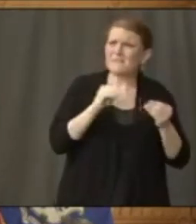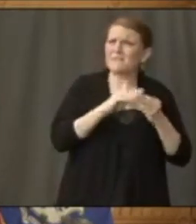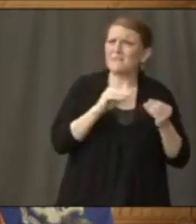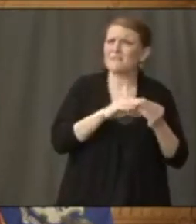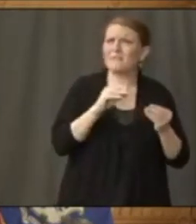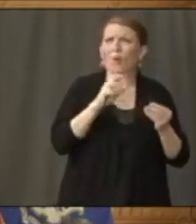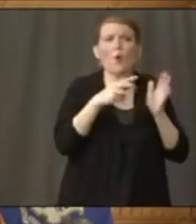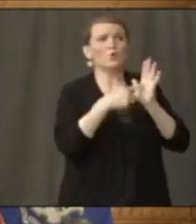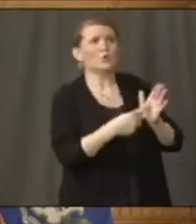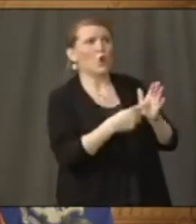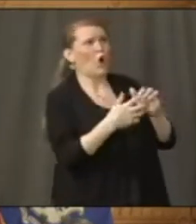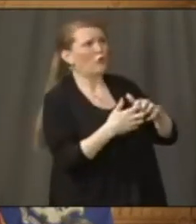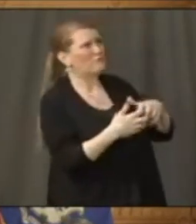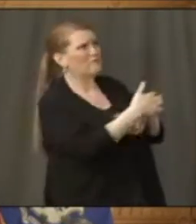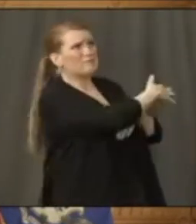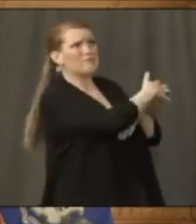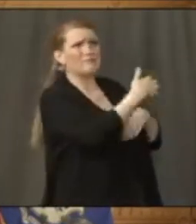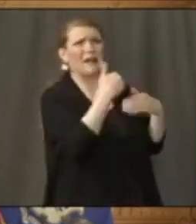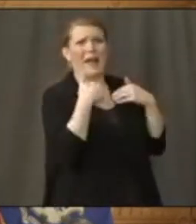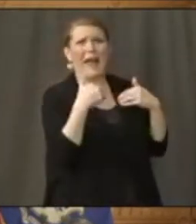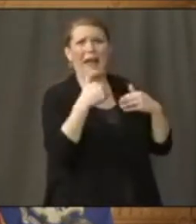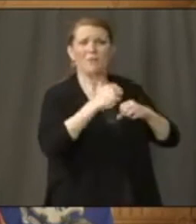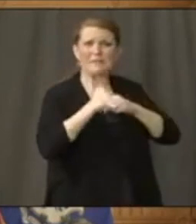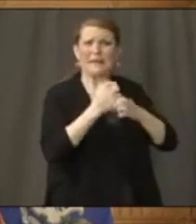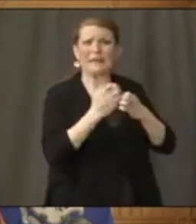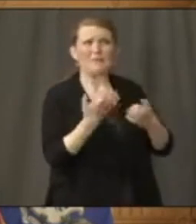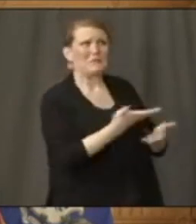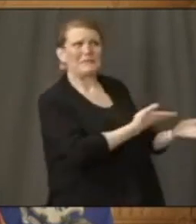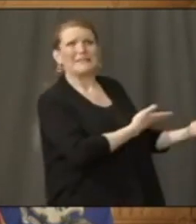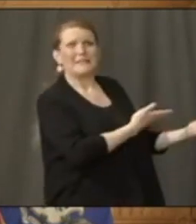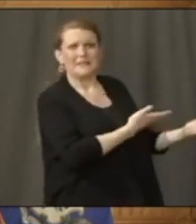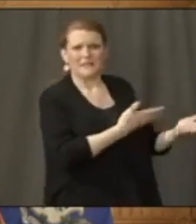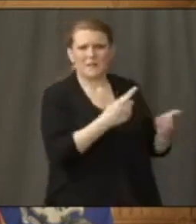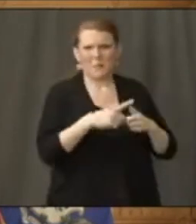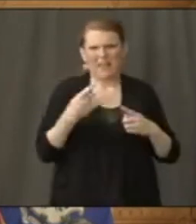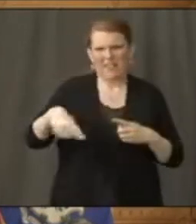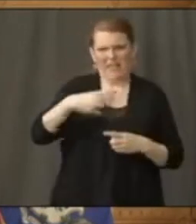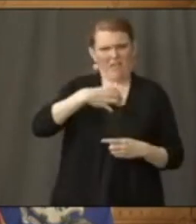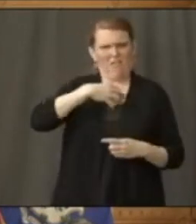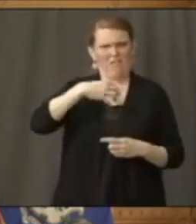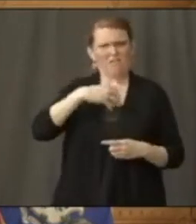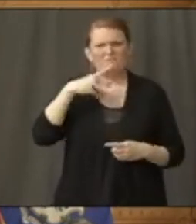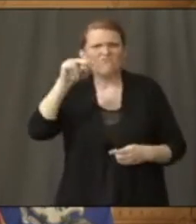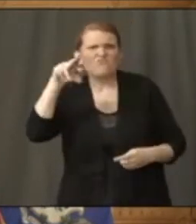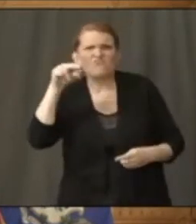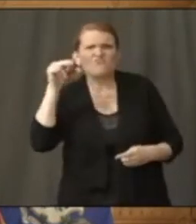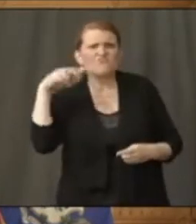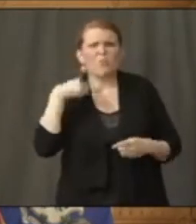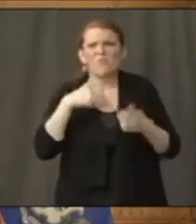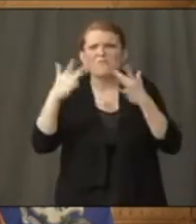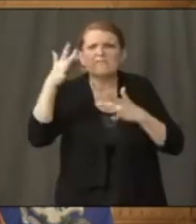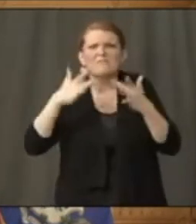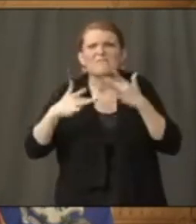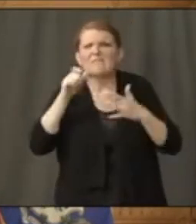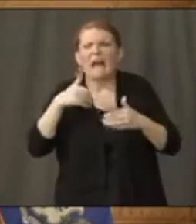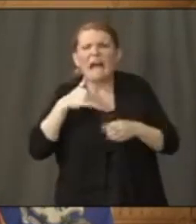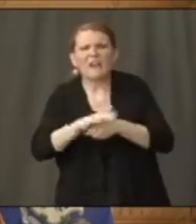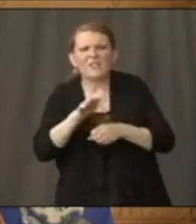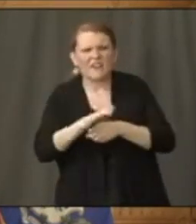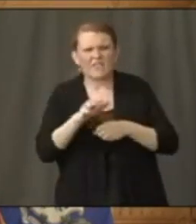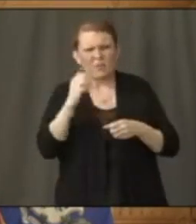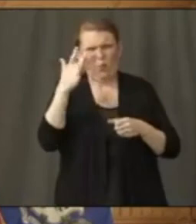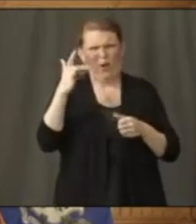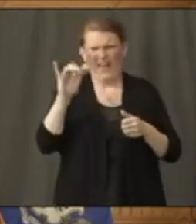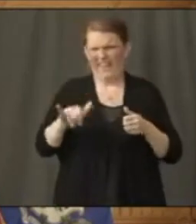Monday. Is this just a couple of them, or is this? Have you heard about this? I don't know. I know we had the biggest shipment, I think,